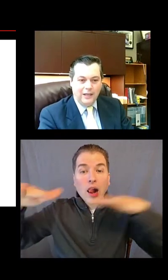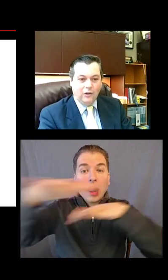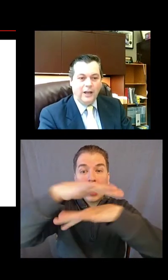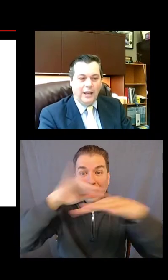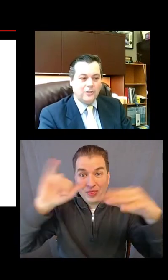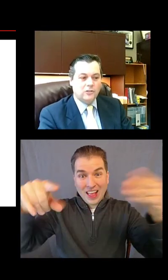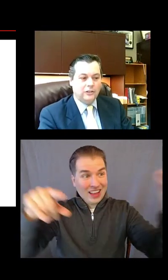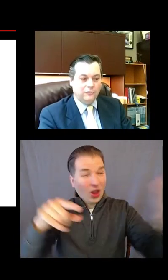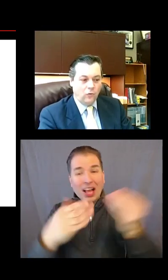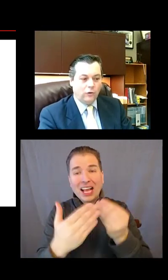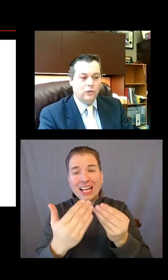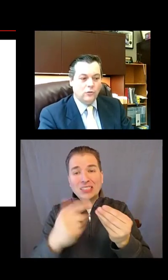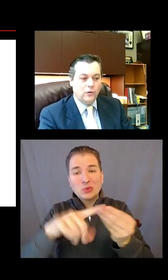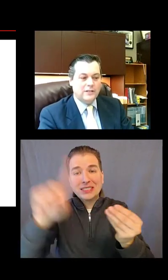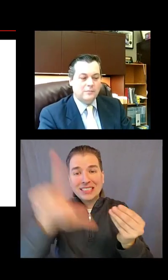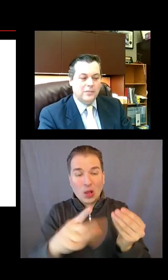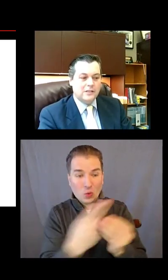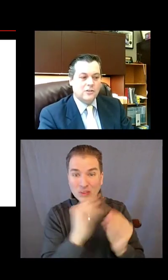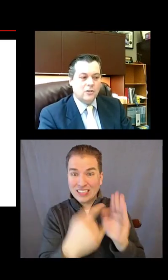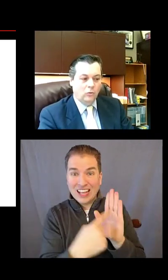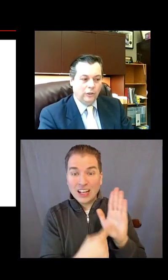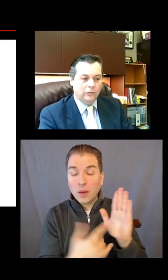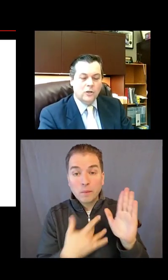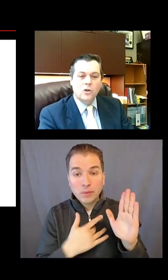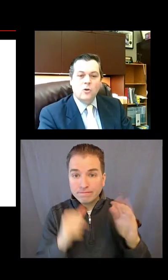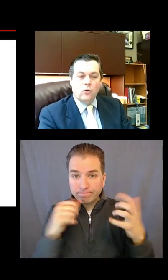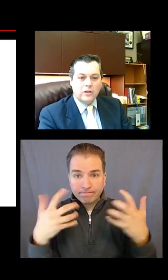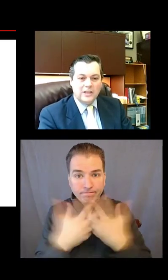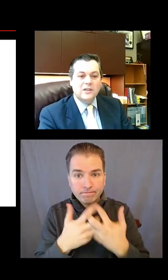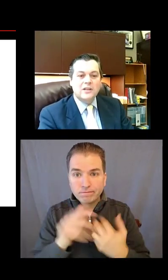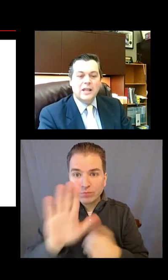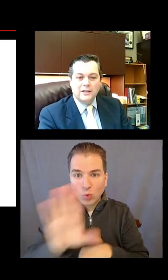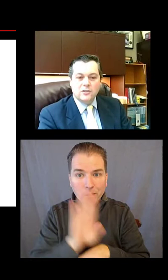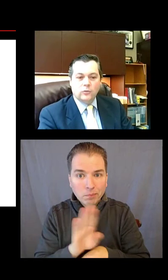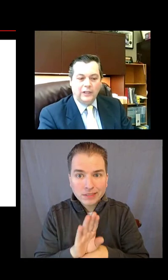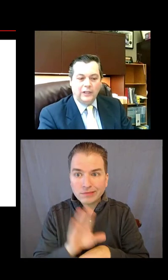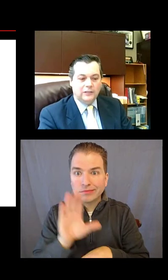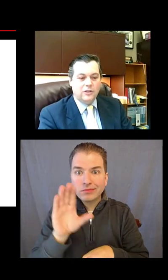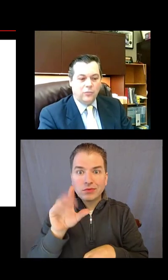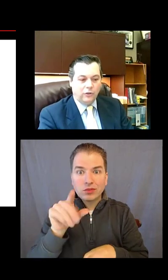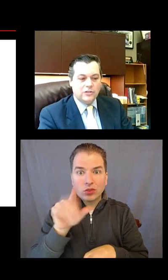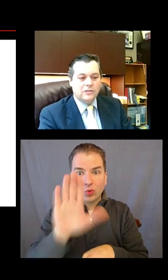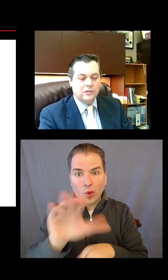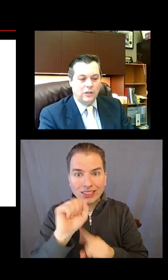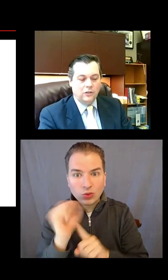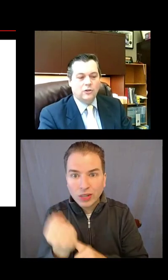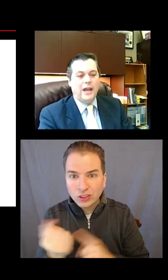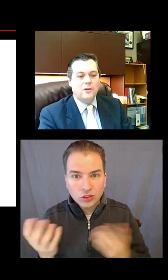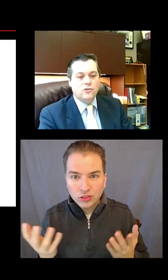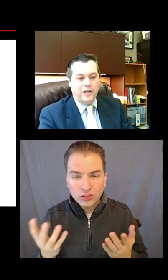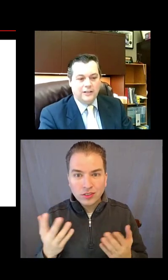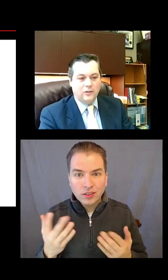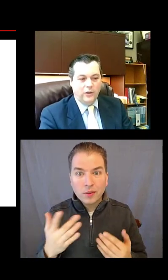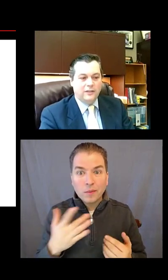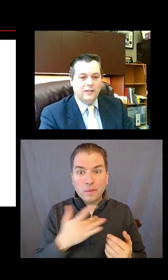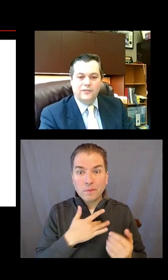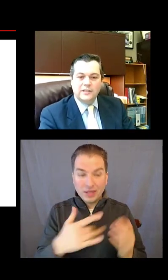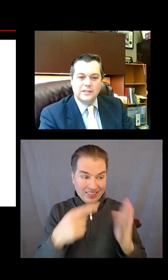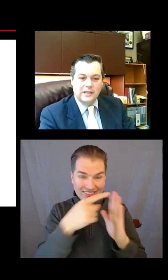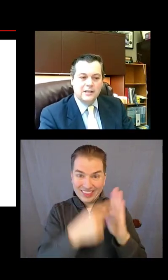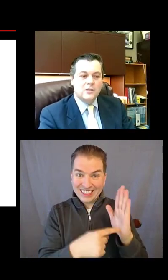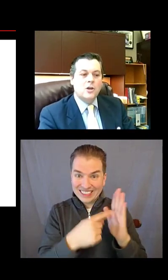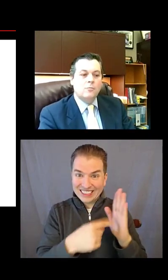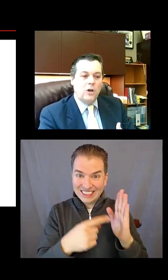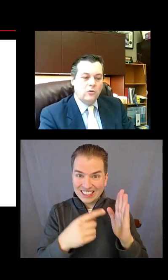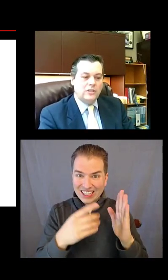not there actually for you as the business owner, or even as it relates to the person that you're contracting with, if